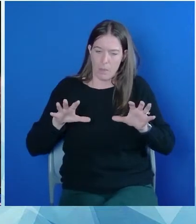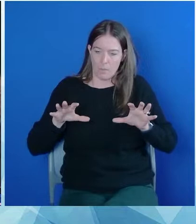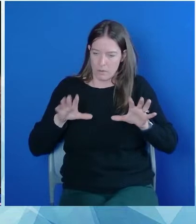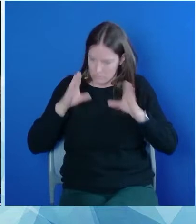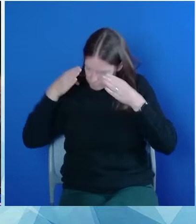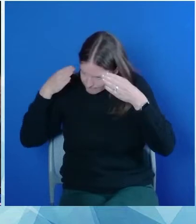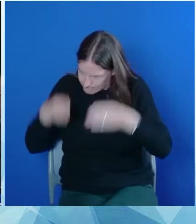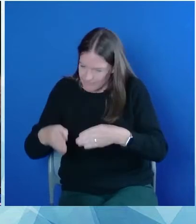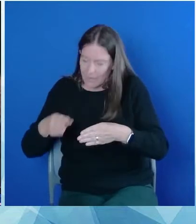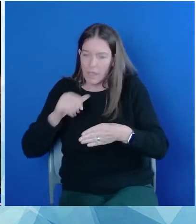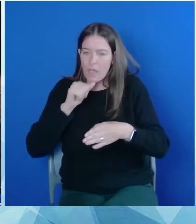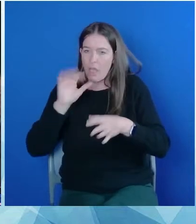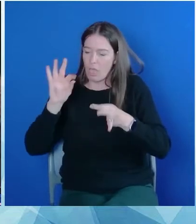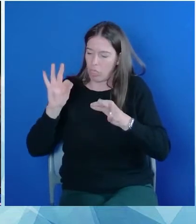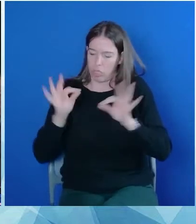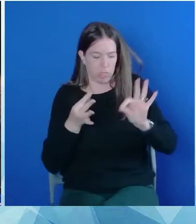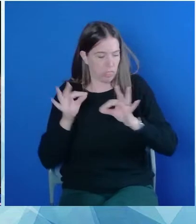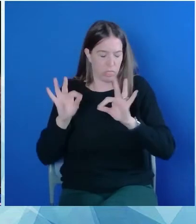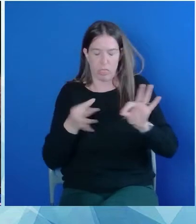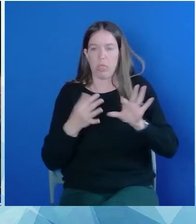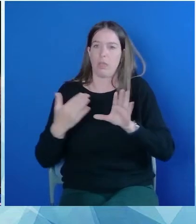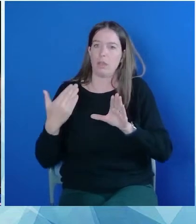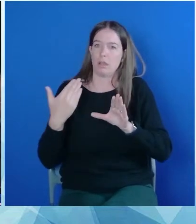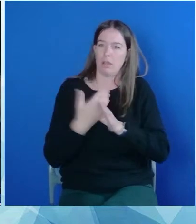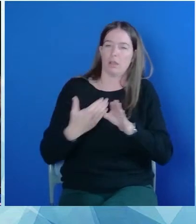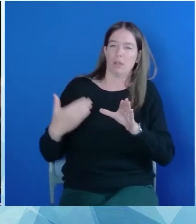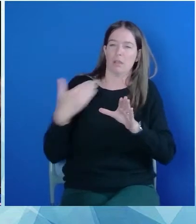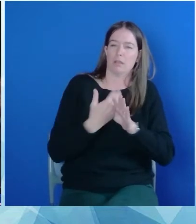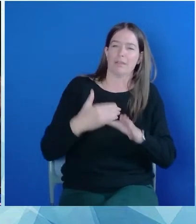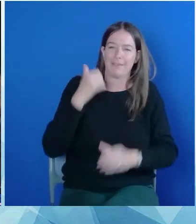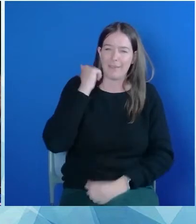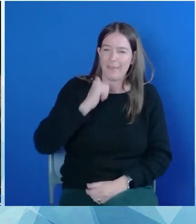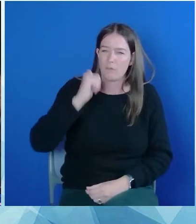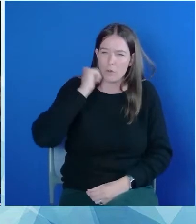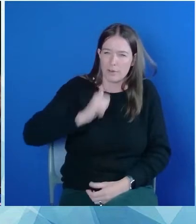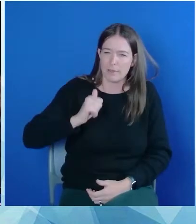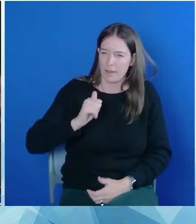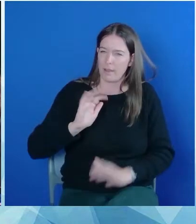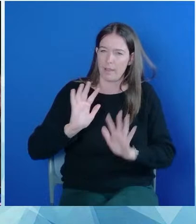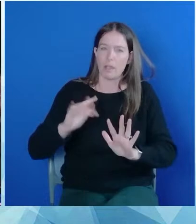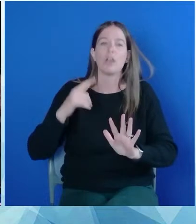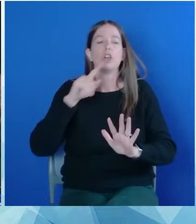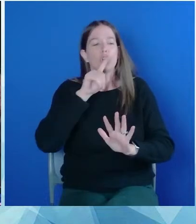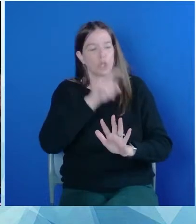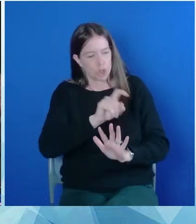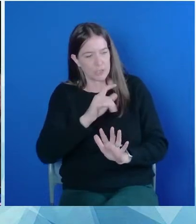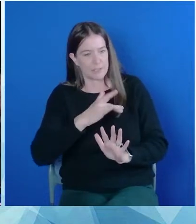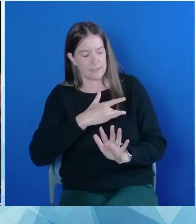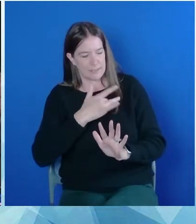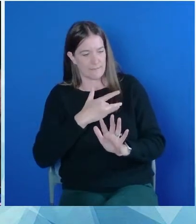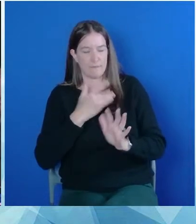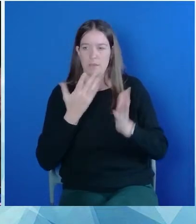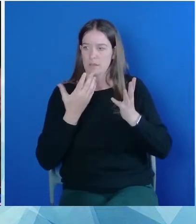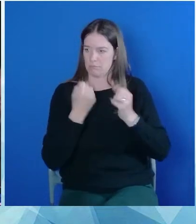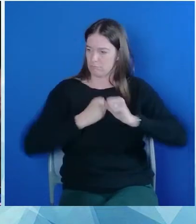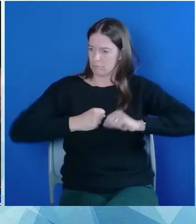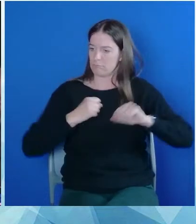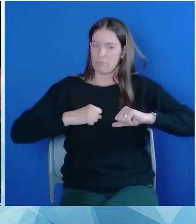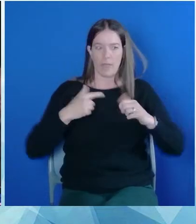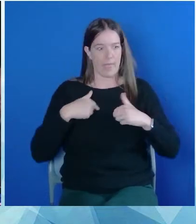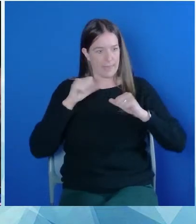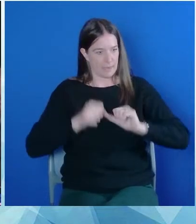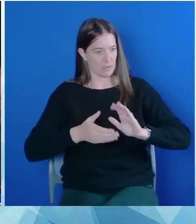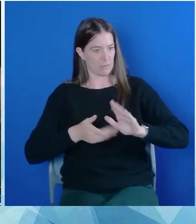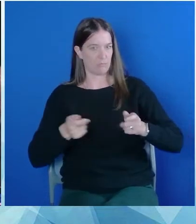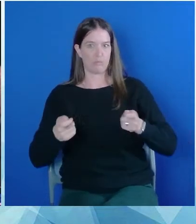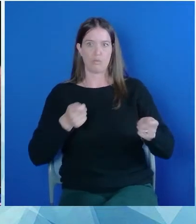Your attention should not be diverted to things like that. We need to leave you free to run the agency. So, can I